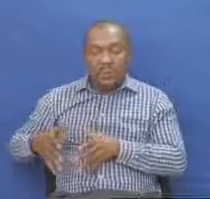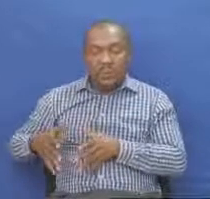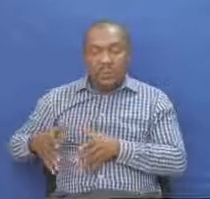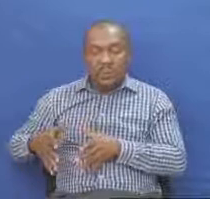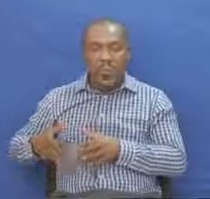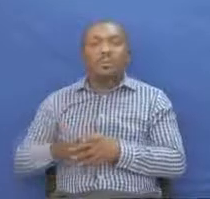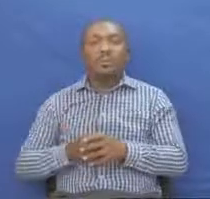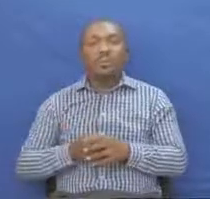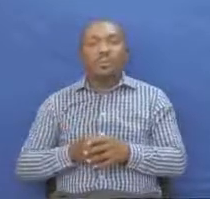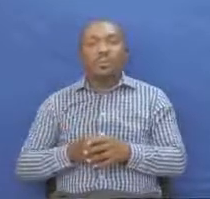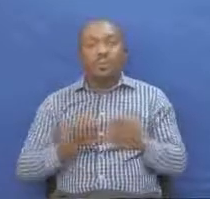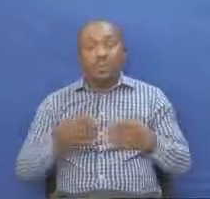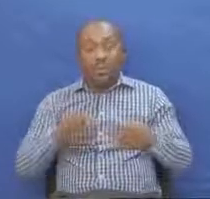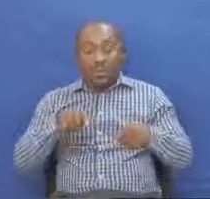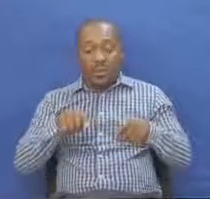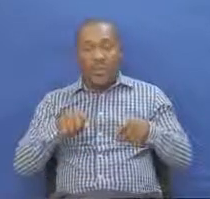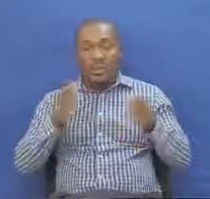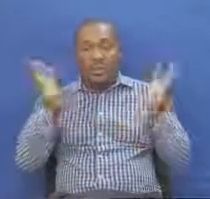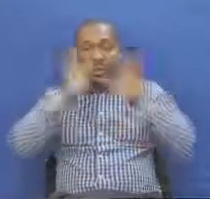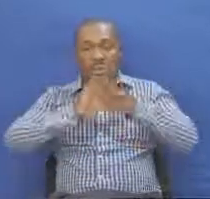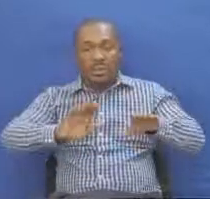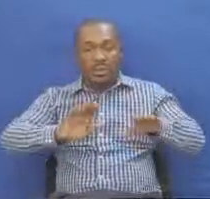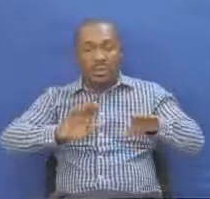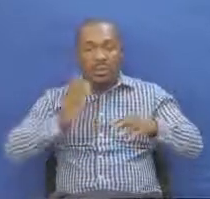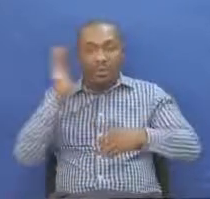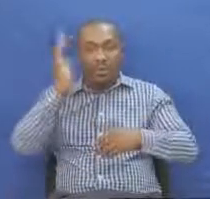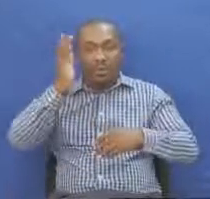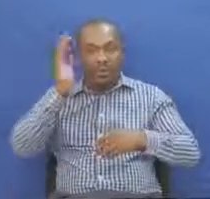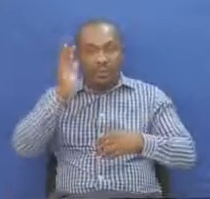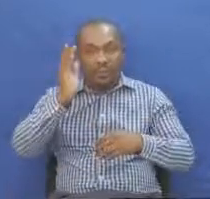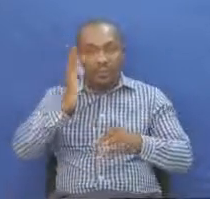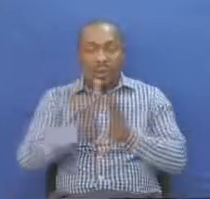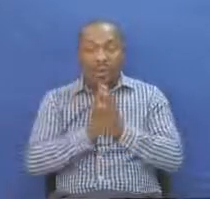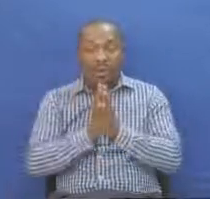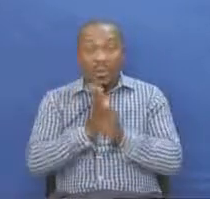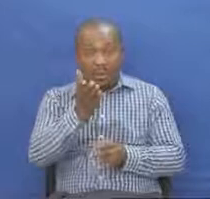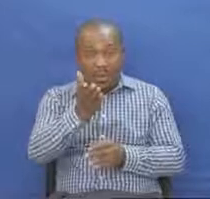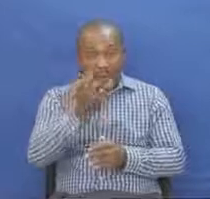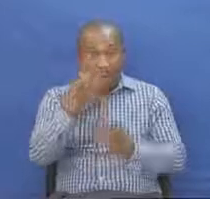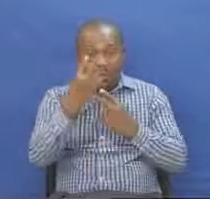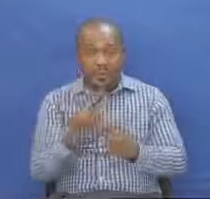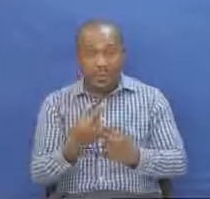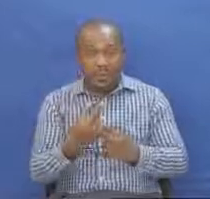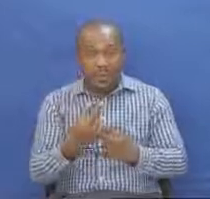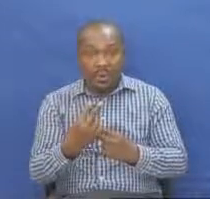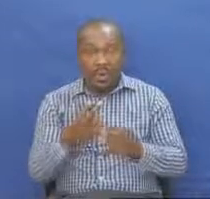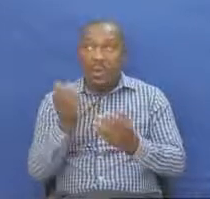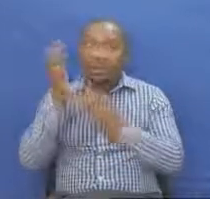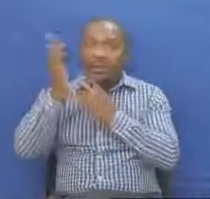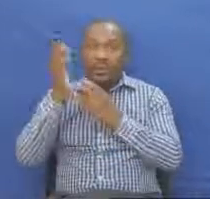think God wishes we shall meet on the next lesson. Here is your teacher, Faraji Liviga.